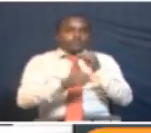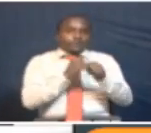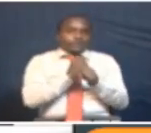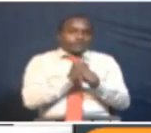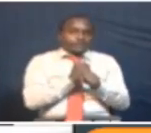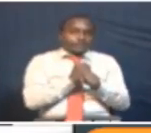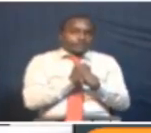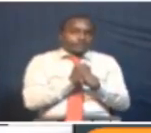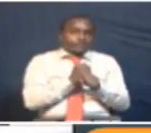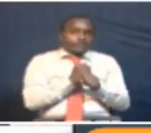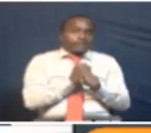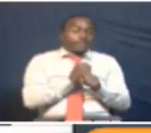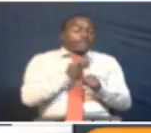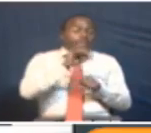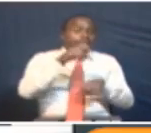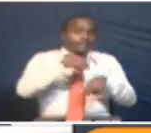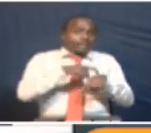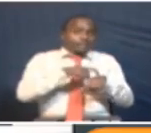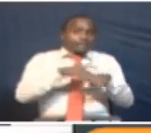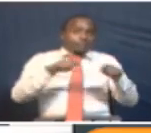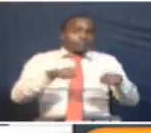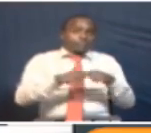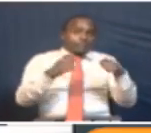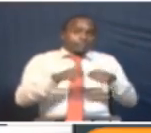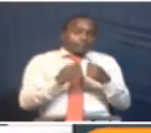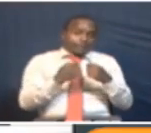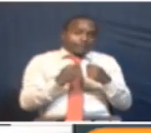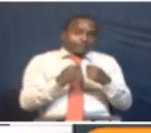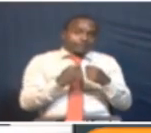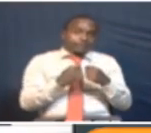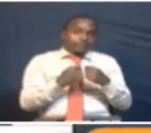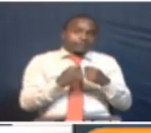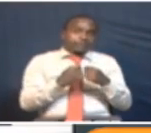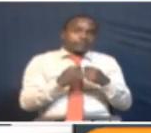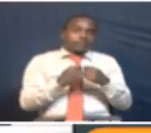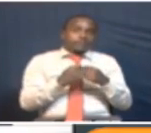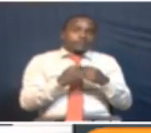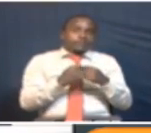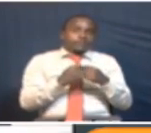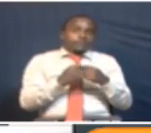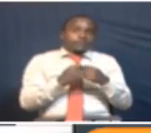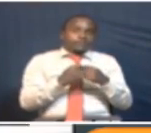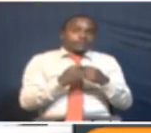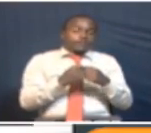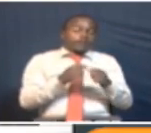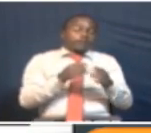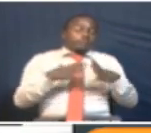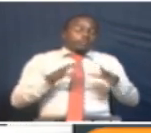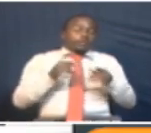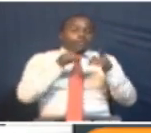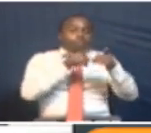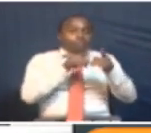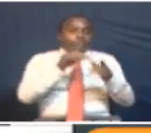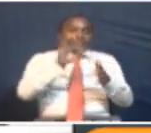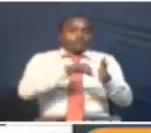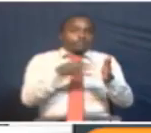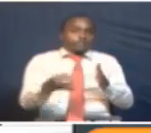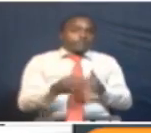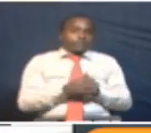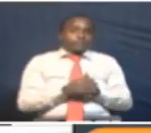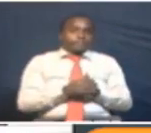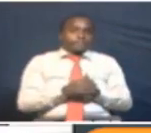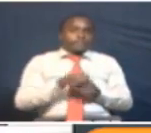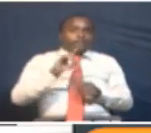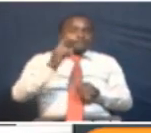totally eroded, or he can be driving in the streets of Nairobi and will point at him and call him a failure. So we must situate a few things. We must